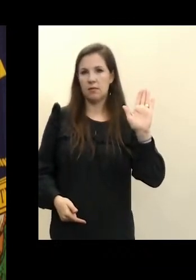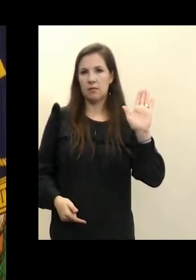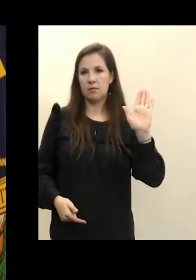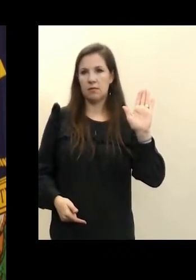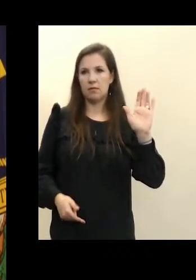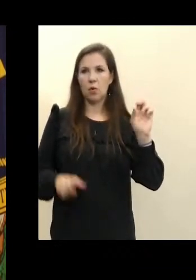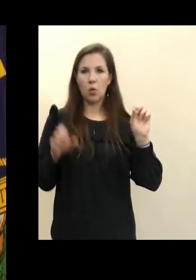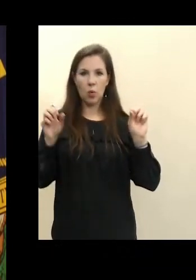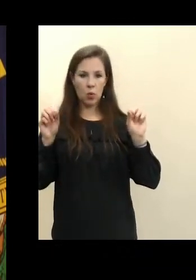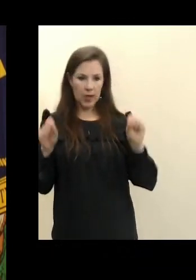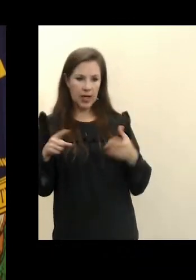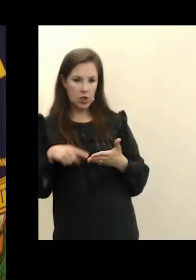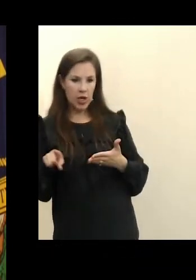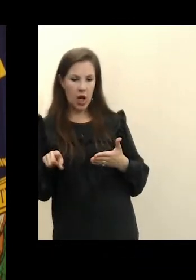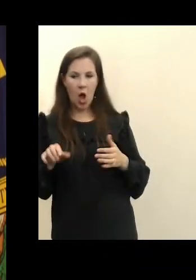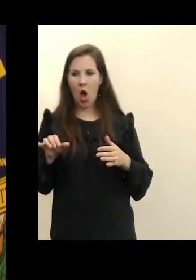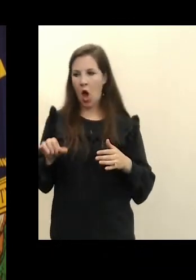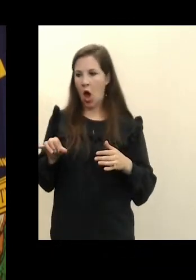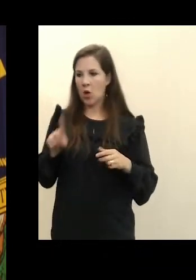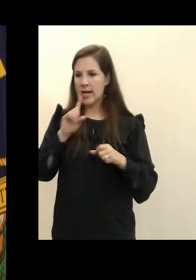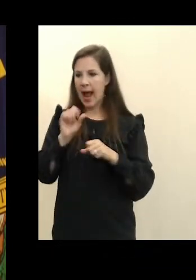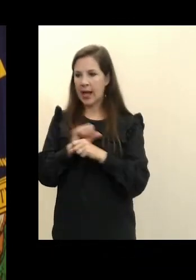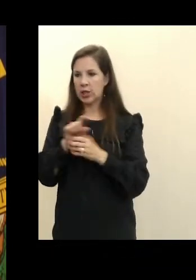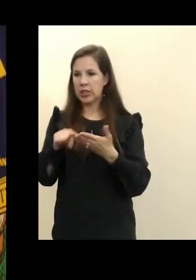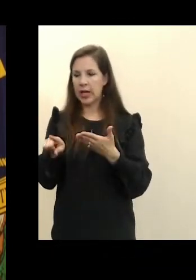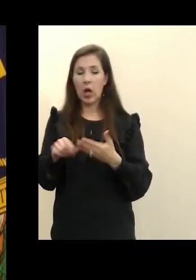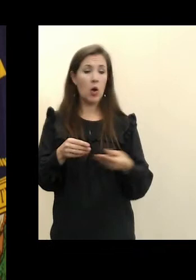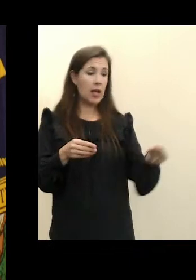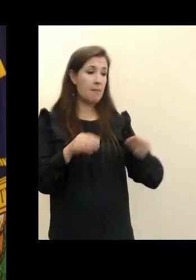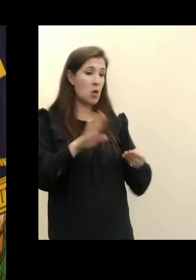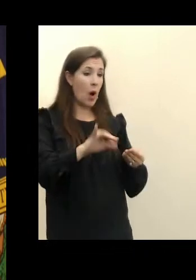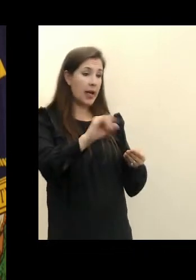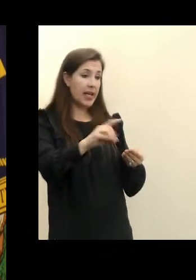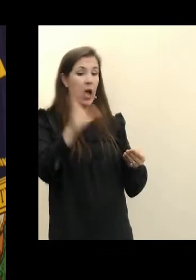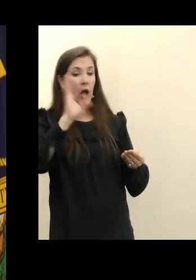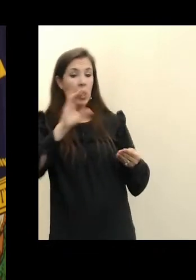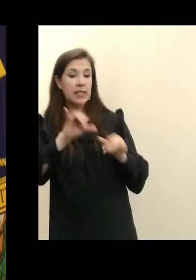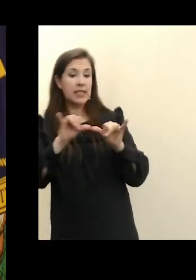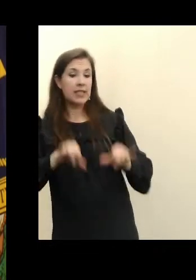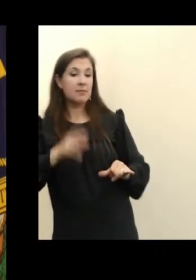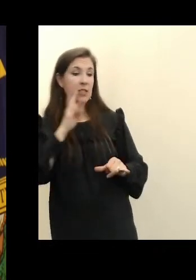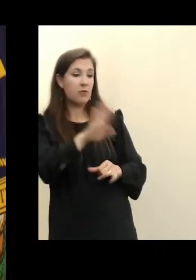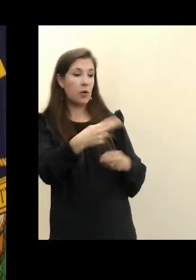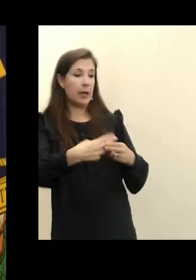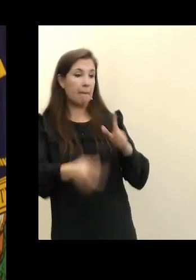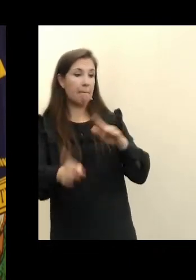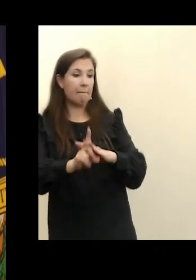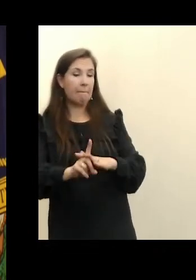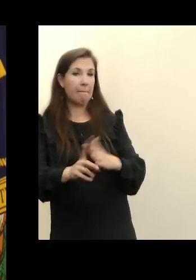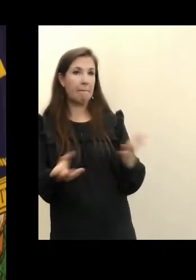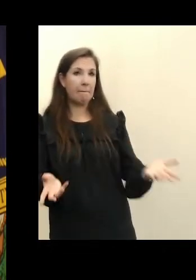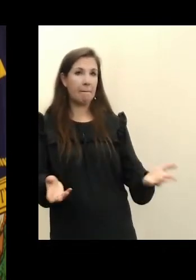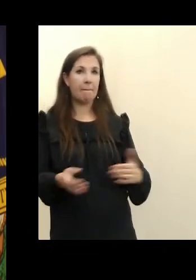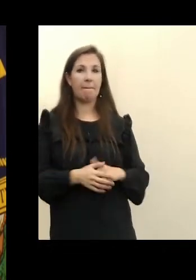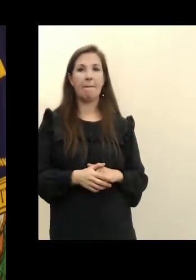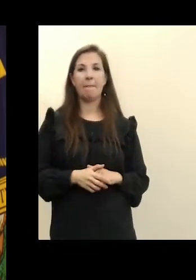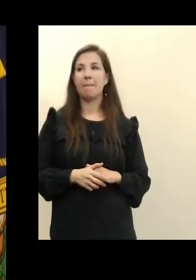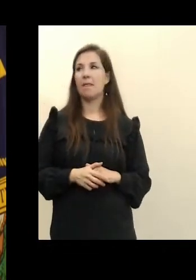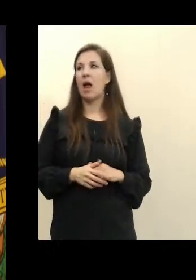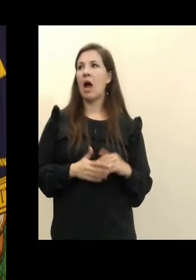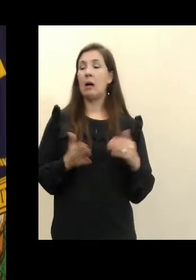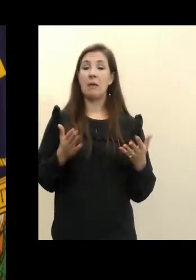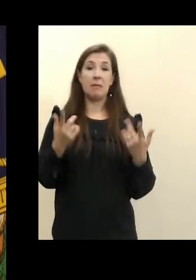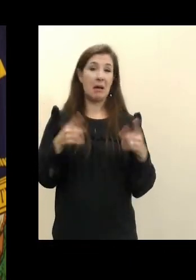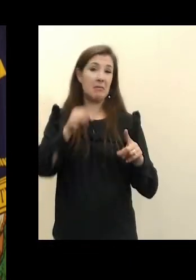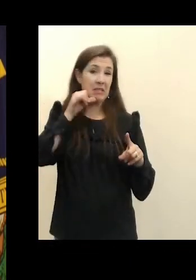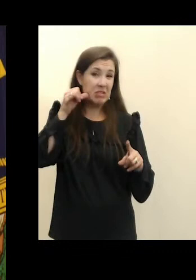check. And then they're like, oh, you can actually check? Yeah, give us your ID. We'll look in the system and see if you're vaccinated. That may have happened